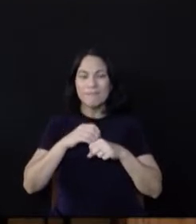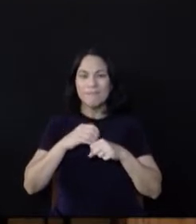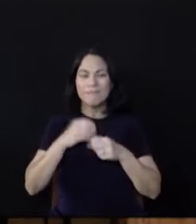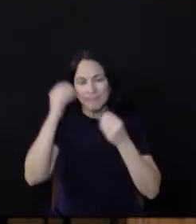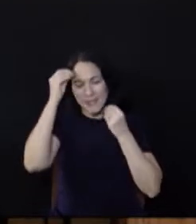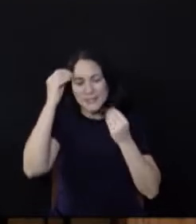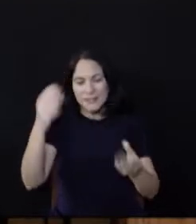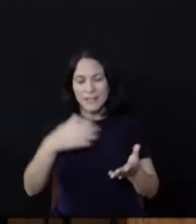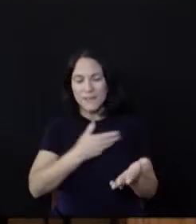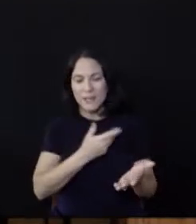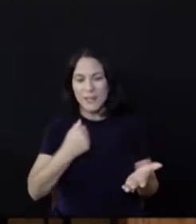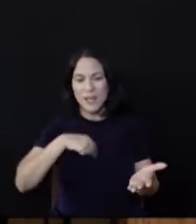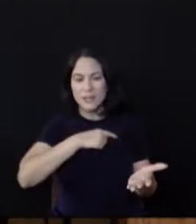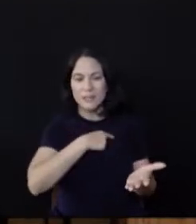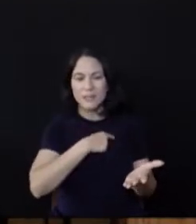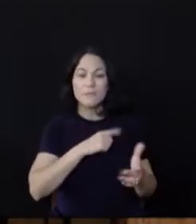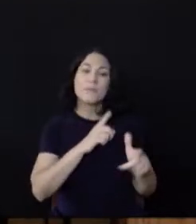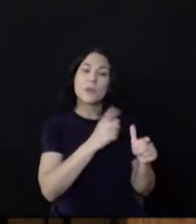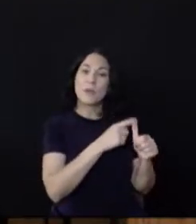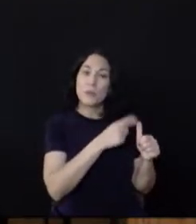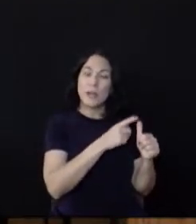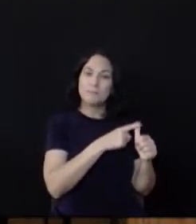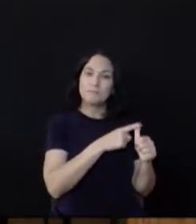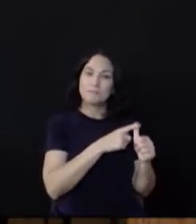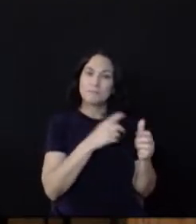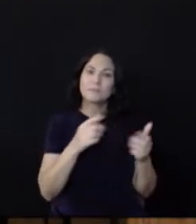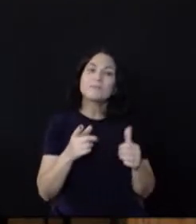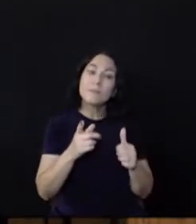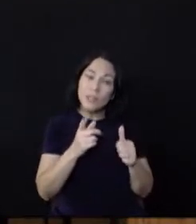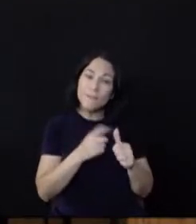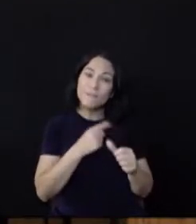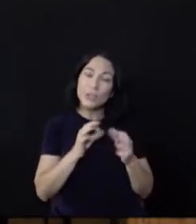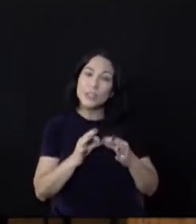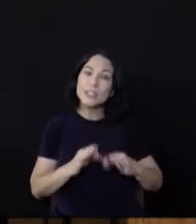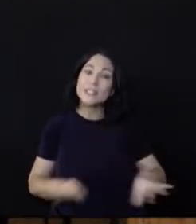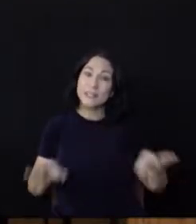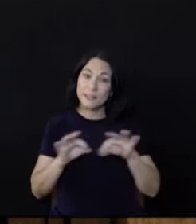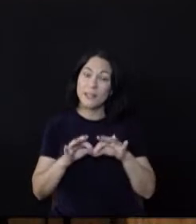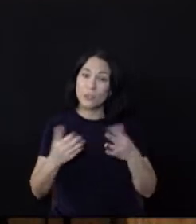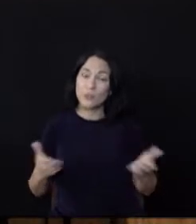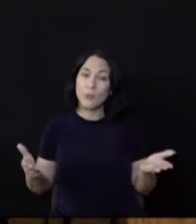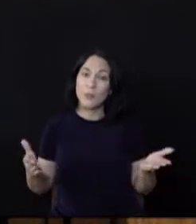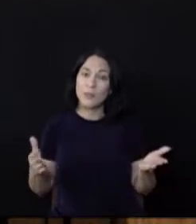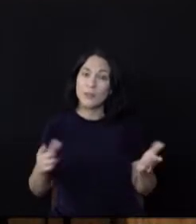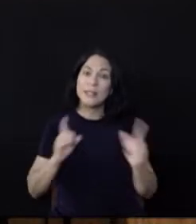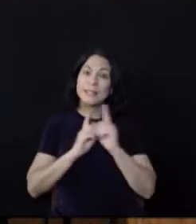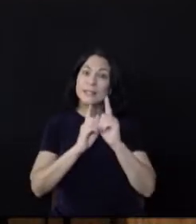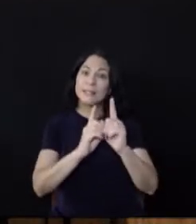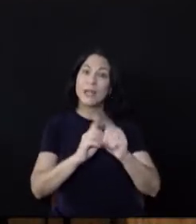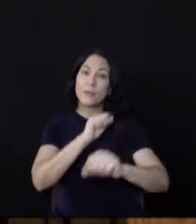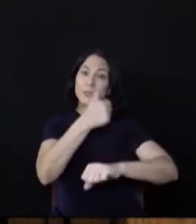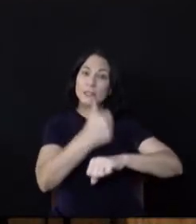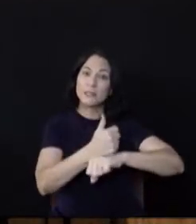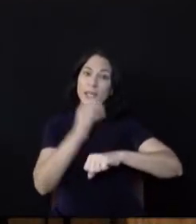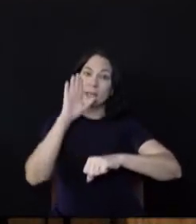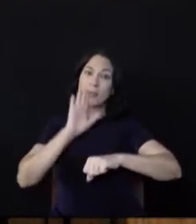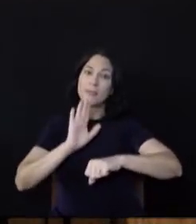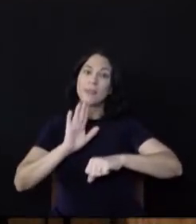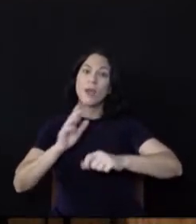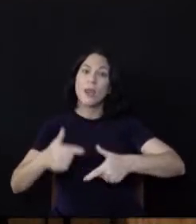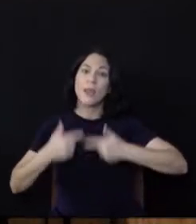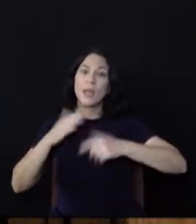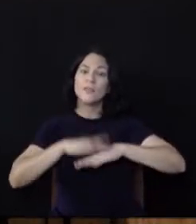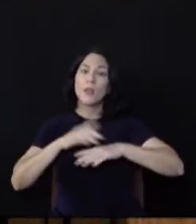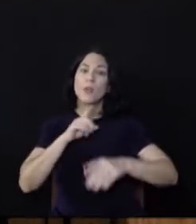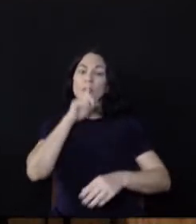ready? Number 1, the first essential of discipleship. Disciples stake their lives upon the reality of